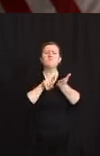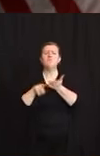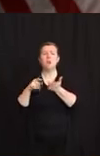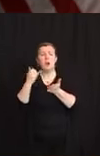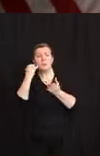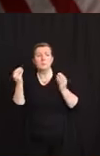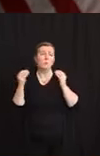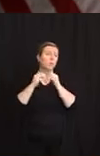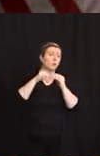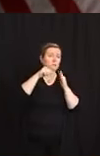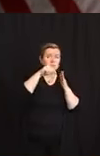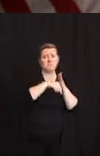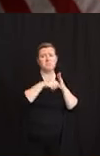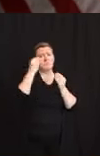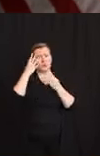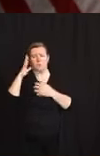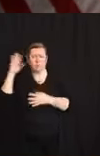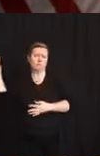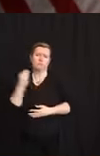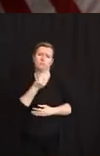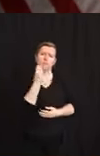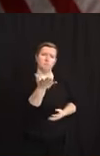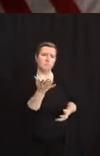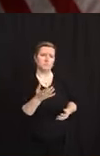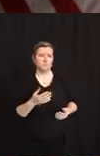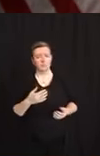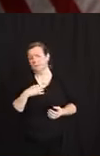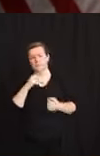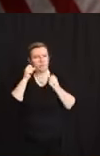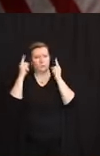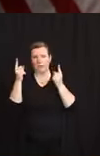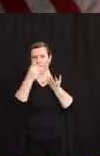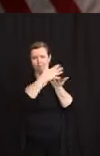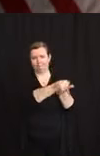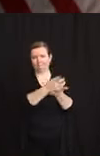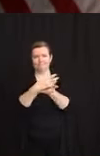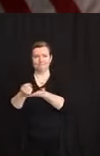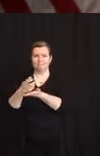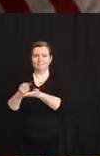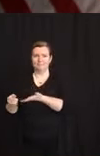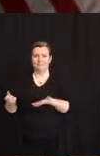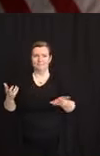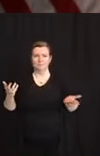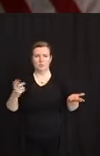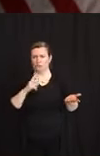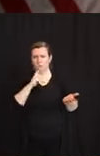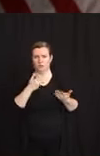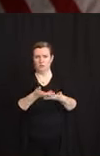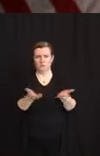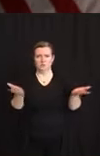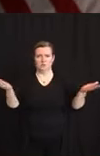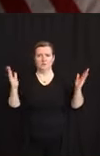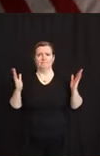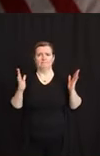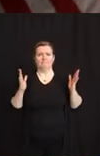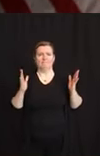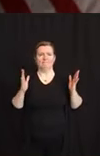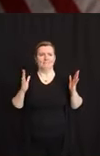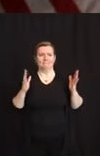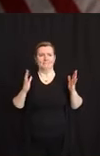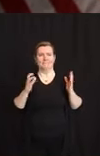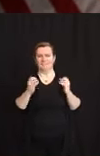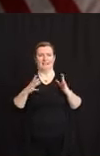one, but it doesn't surprise me that there's supply shortages because we're seeing that across the whole spectrum of entities of the state right now.